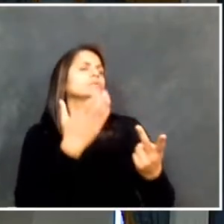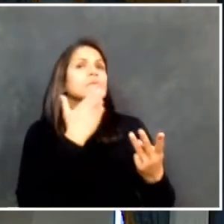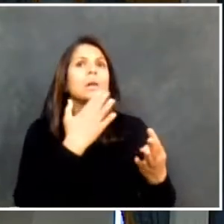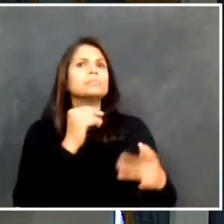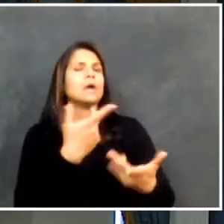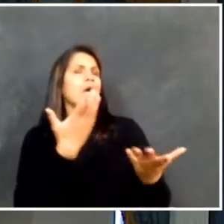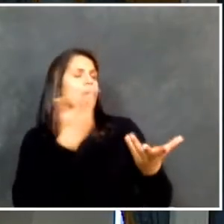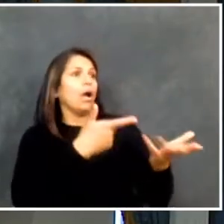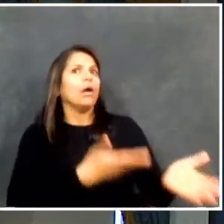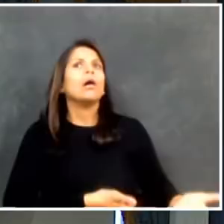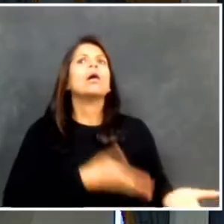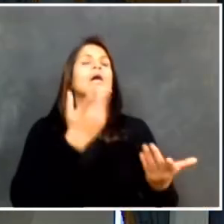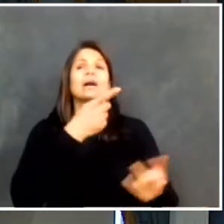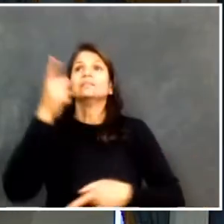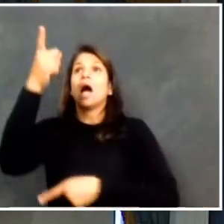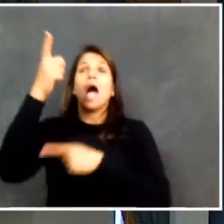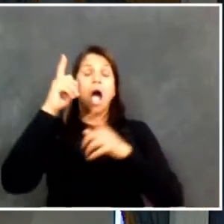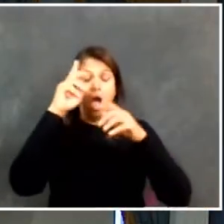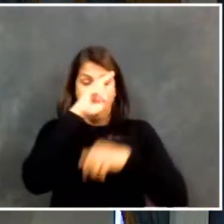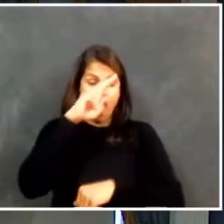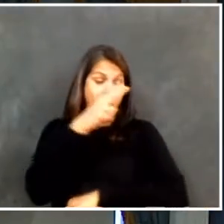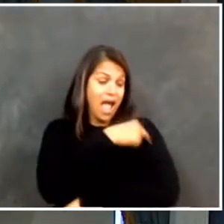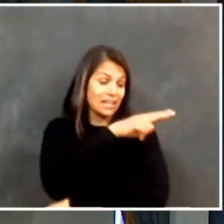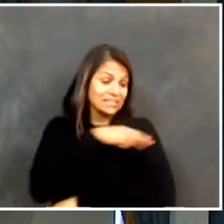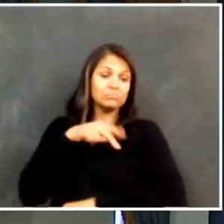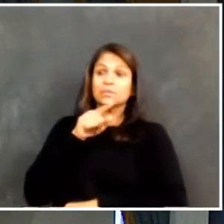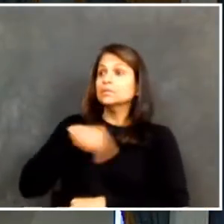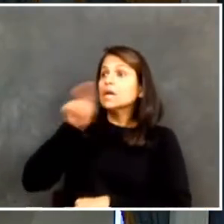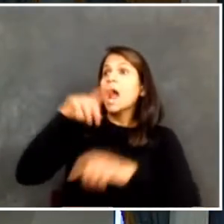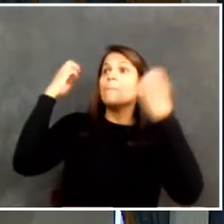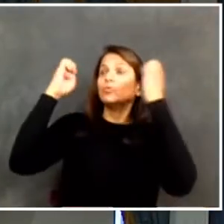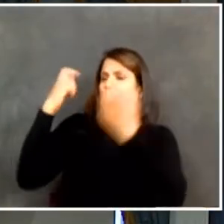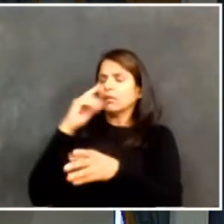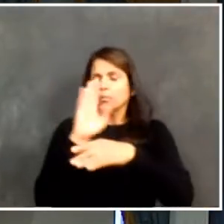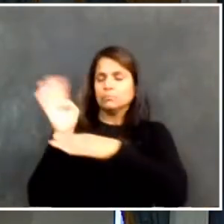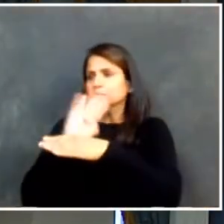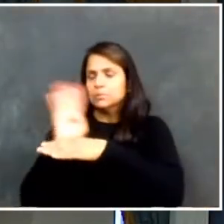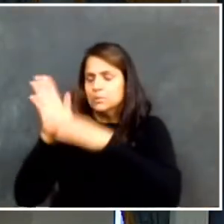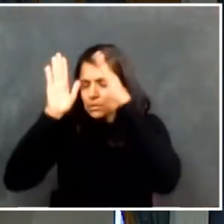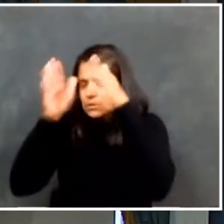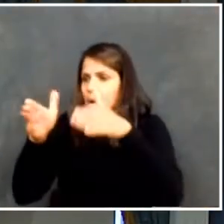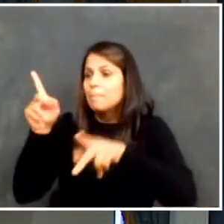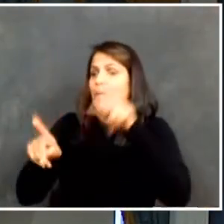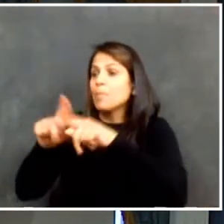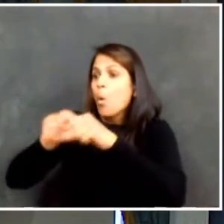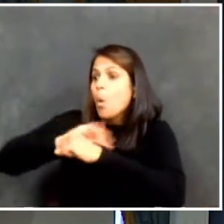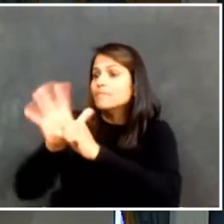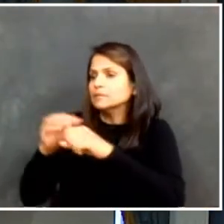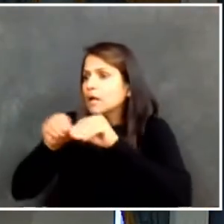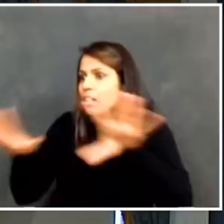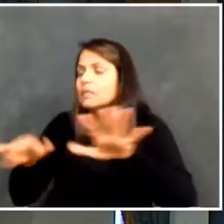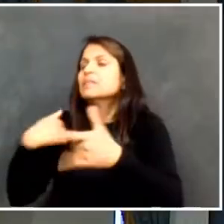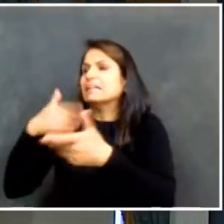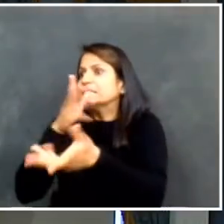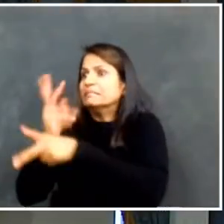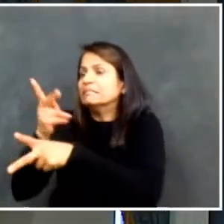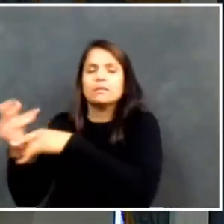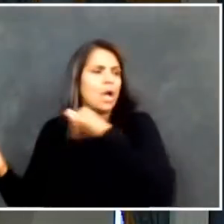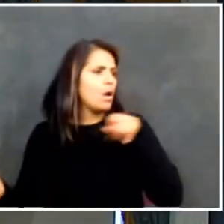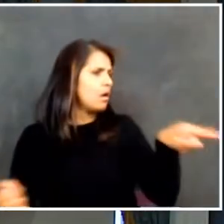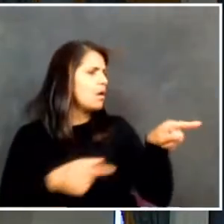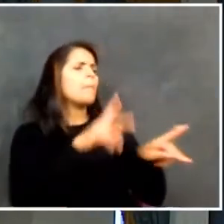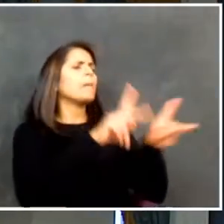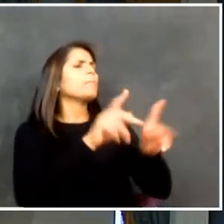conditions that might have put them at risk, and simply because of the delay and the overwhelmed system passed away